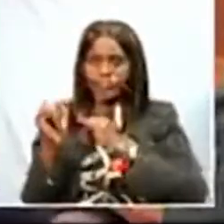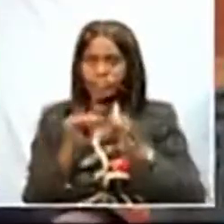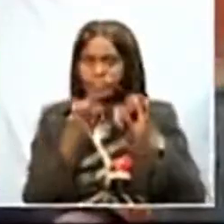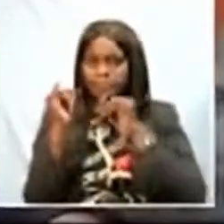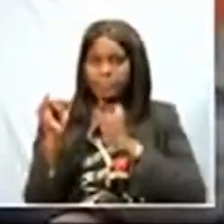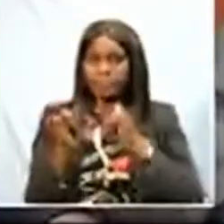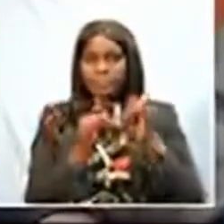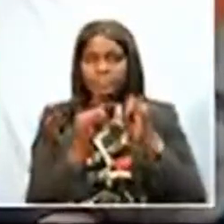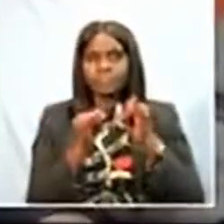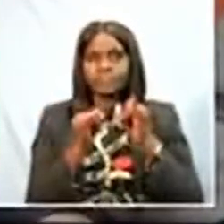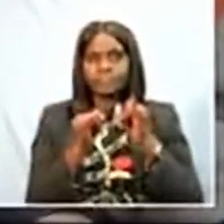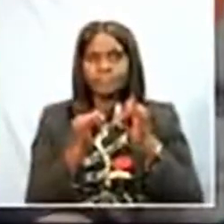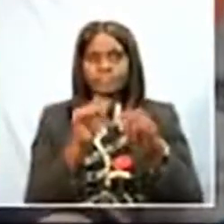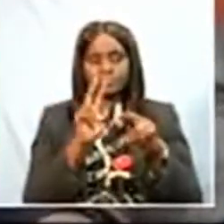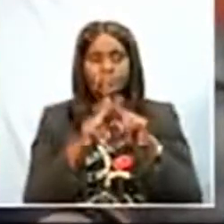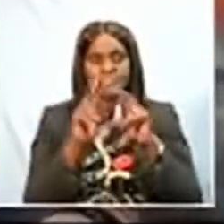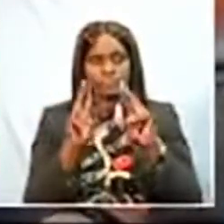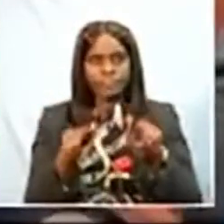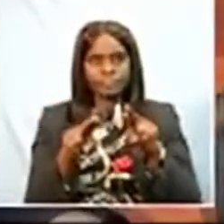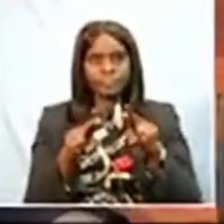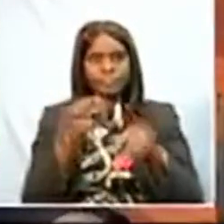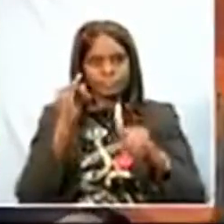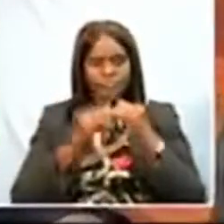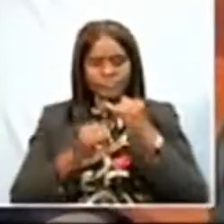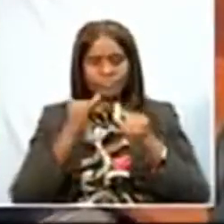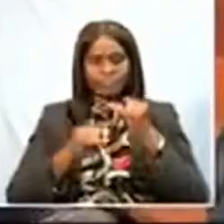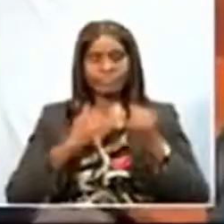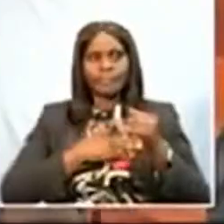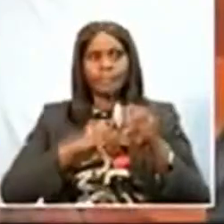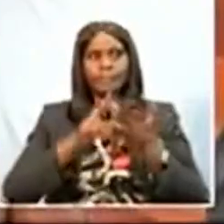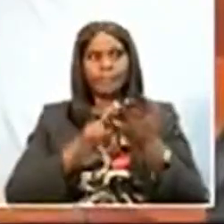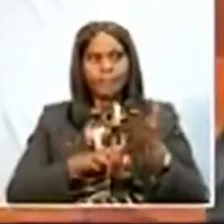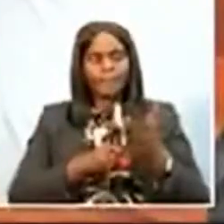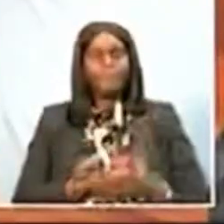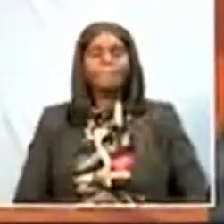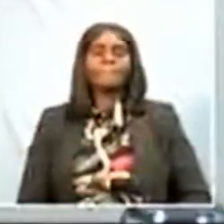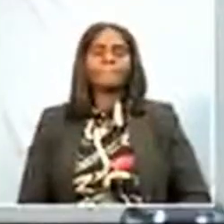implementation. Chair, that ends my report.